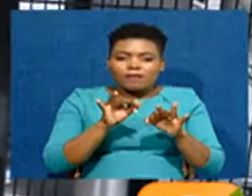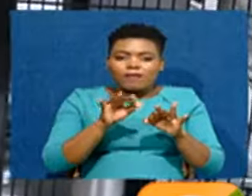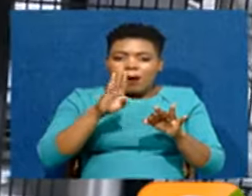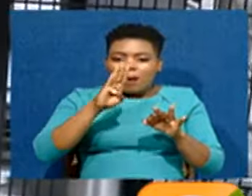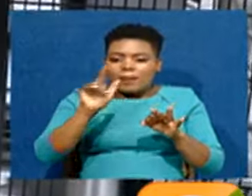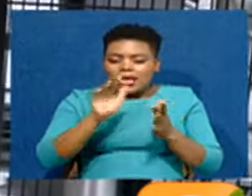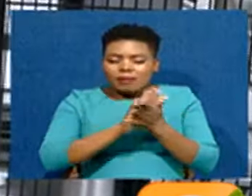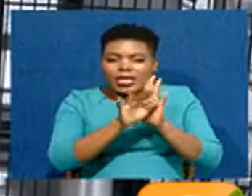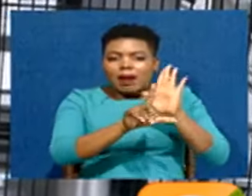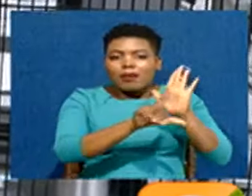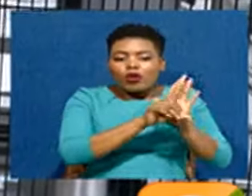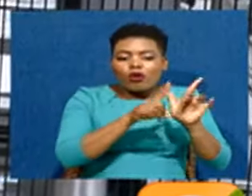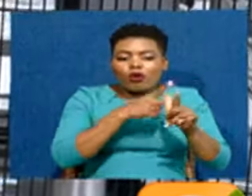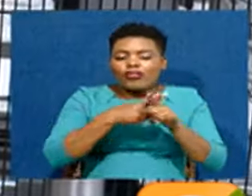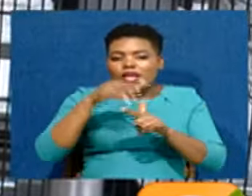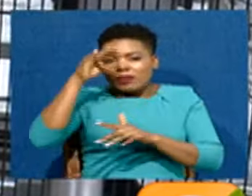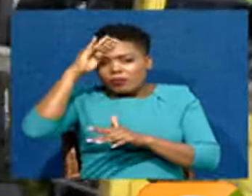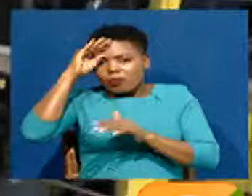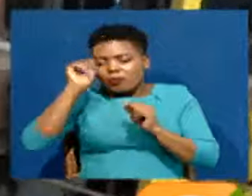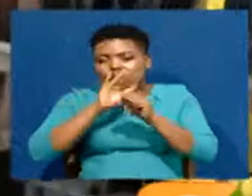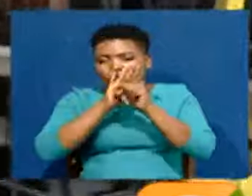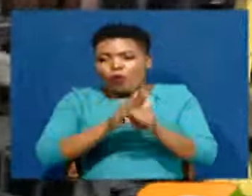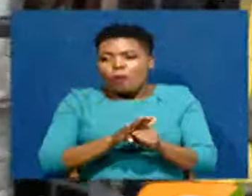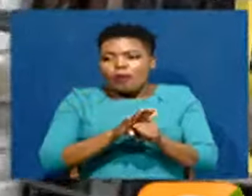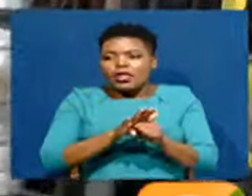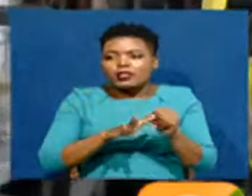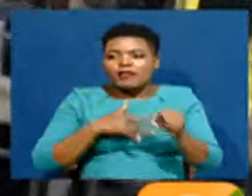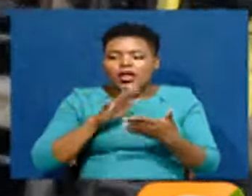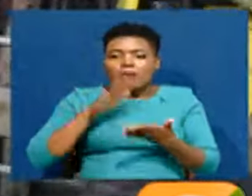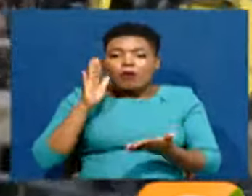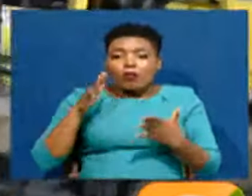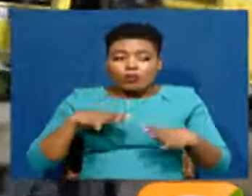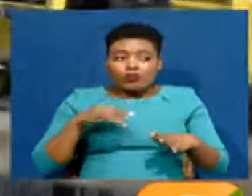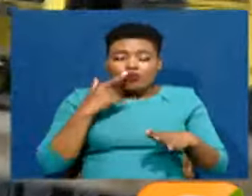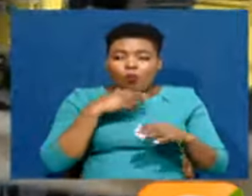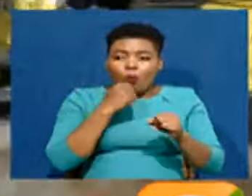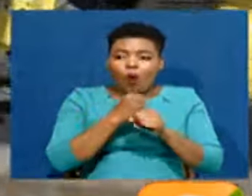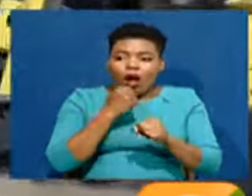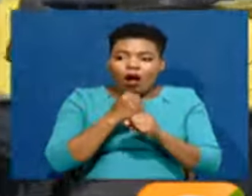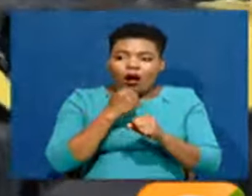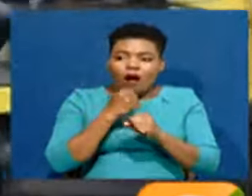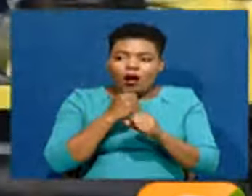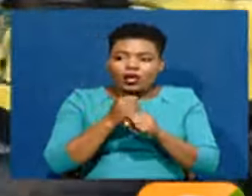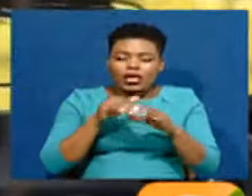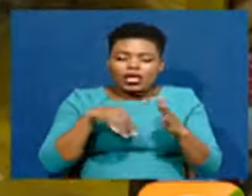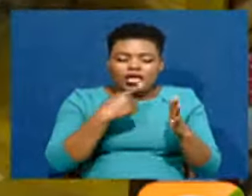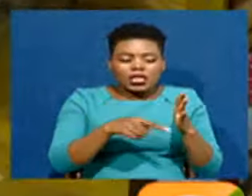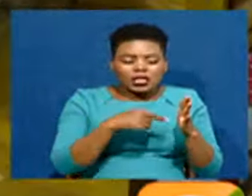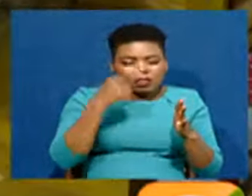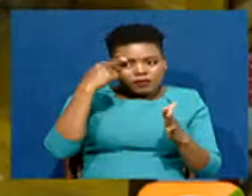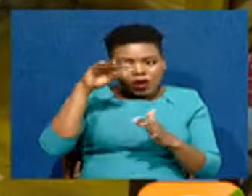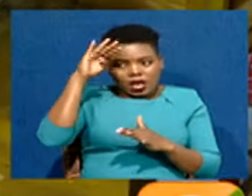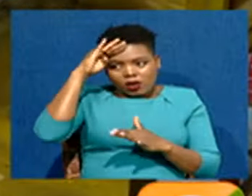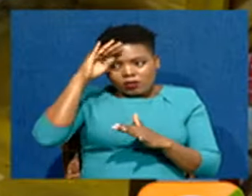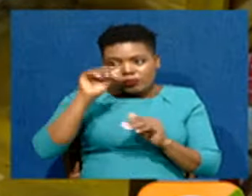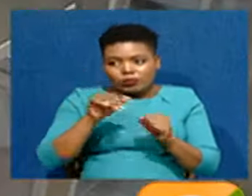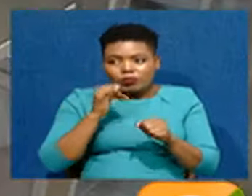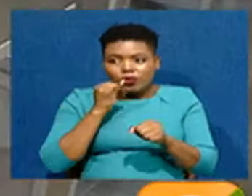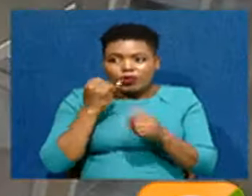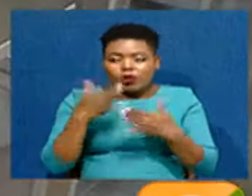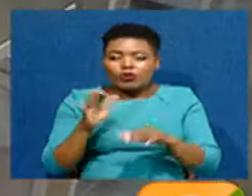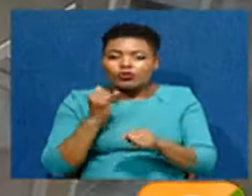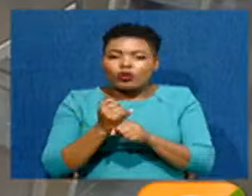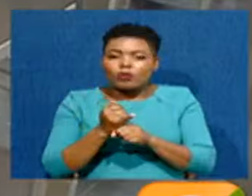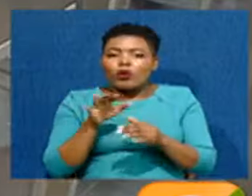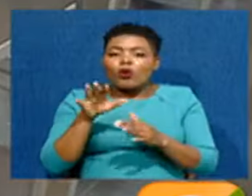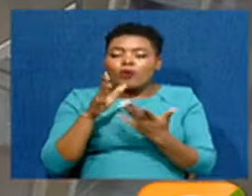increase taxes on select beers, those with an alcohol by volume of above 6.33%. In spirits, which account for most